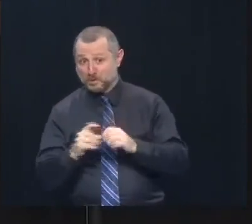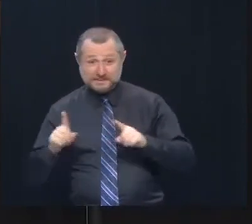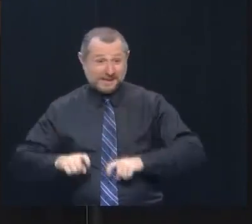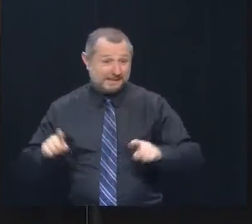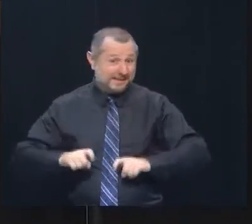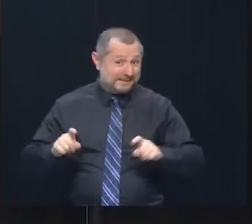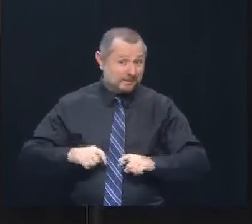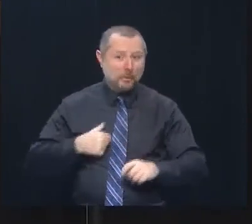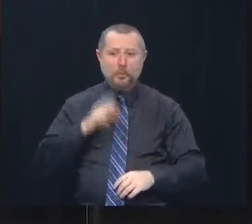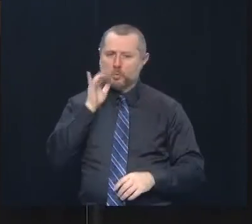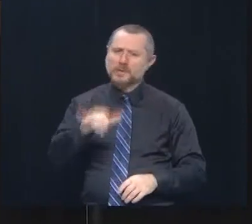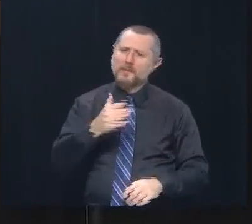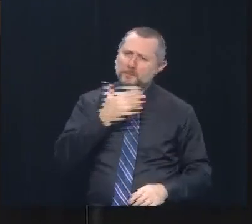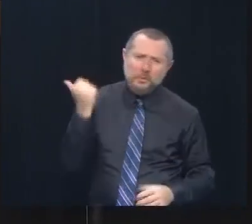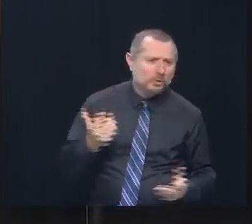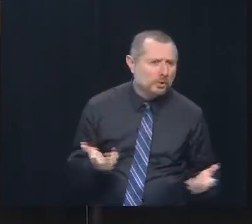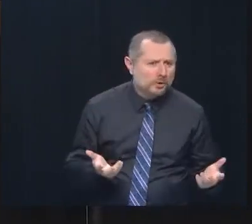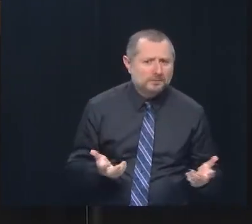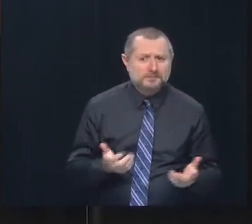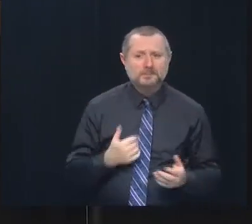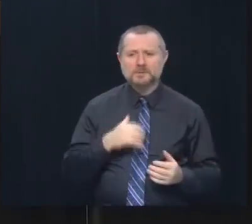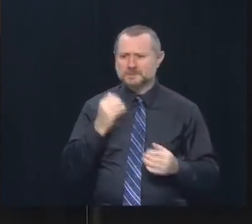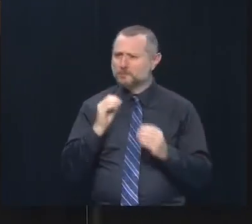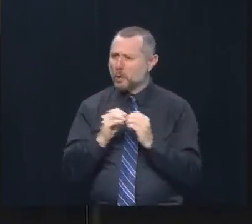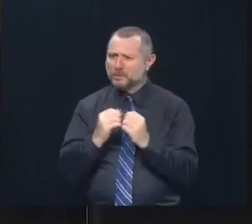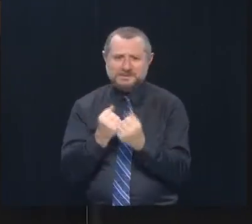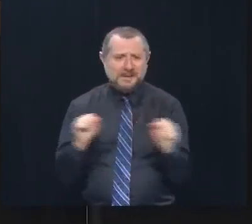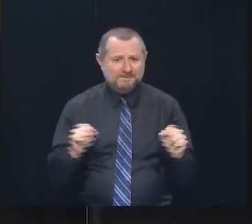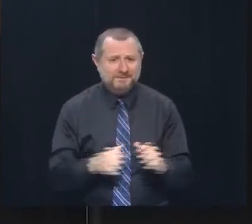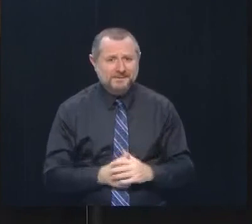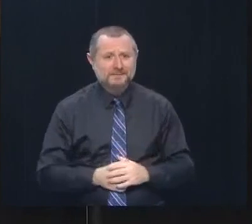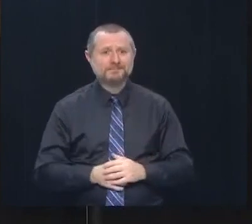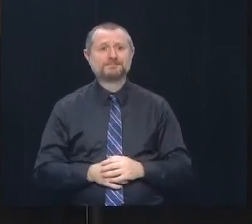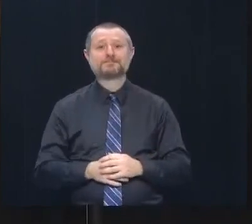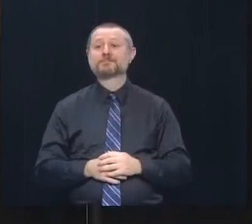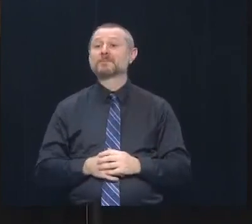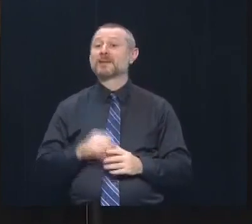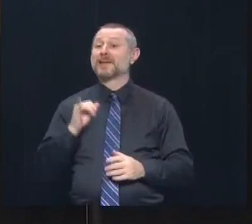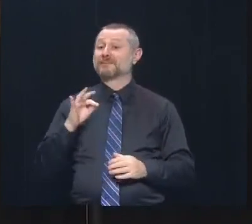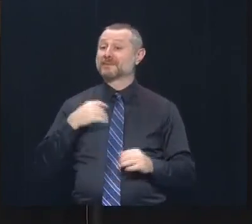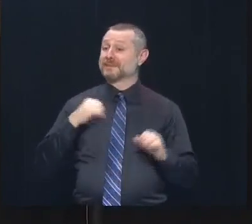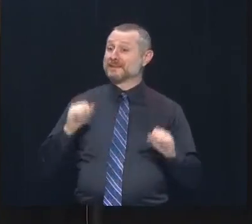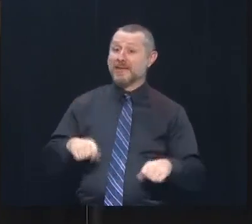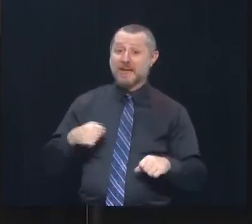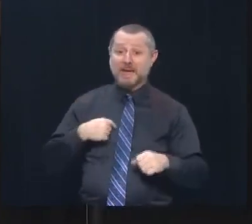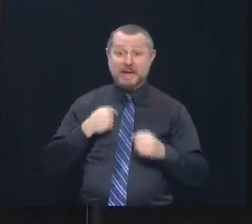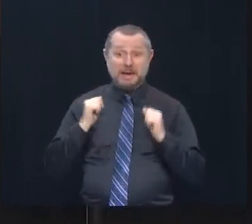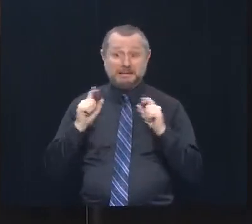The more tests, the safer. If you could test every student